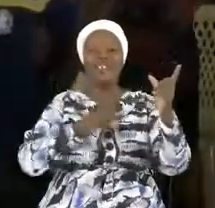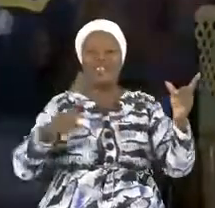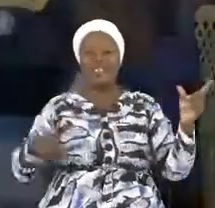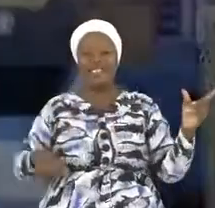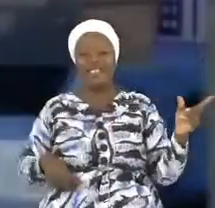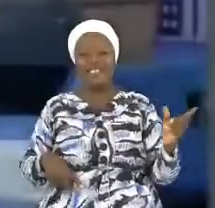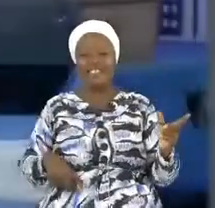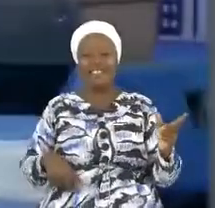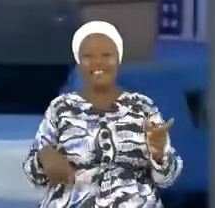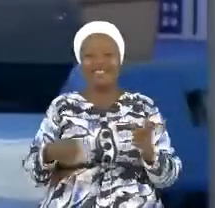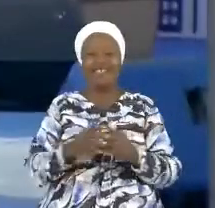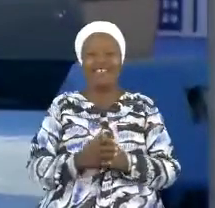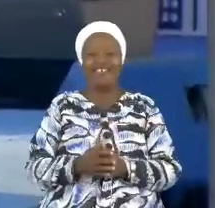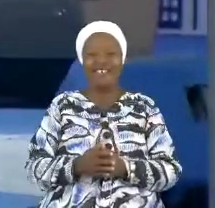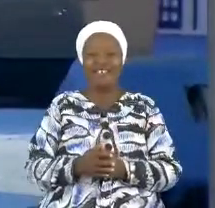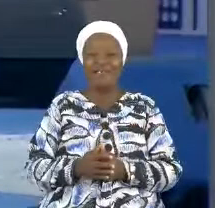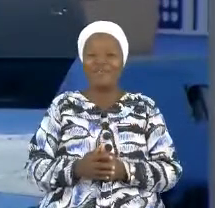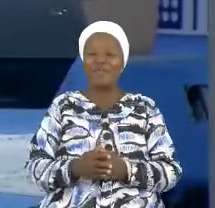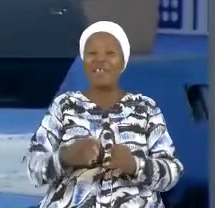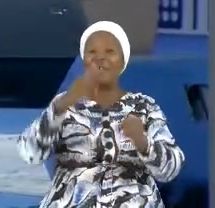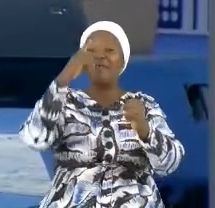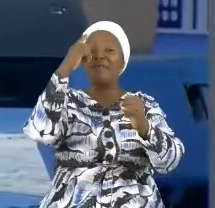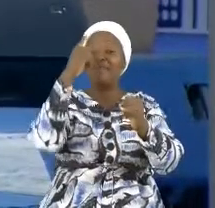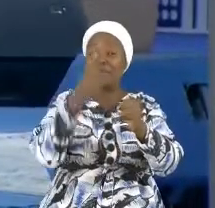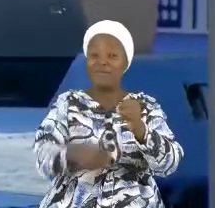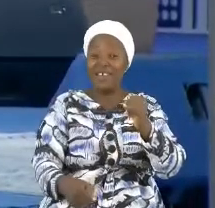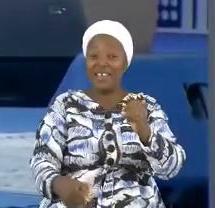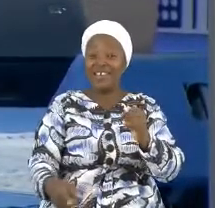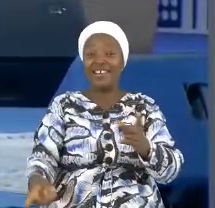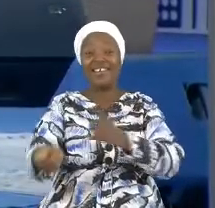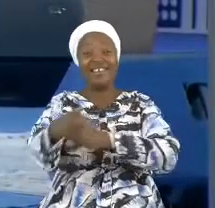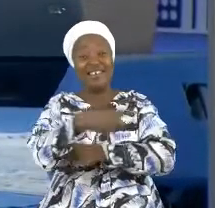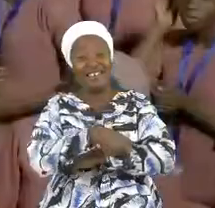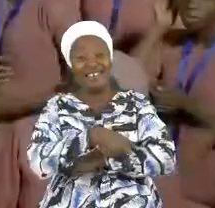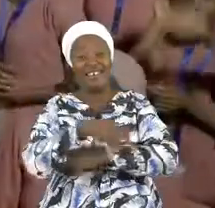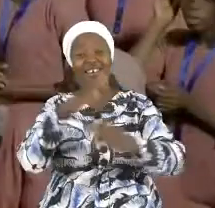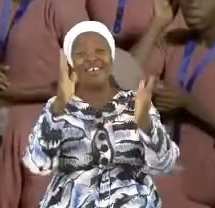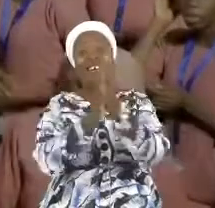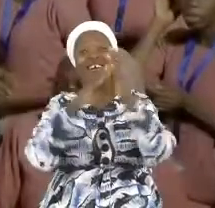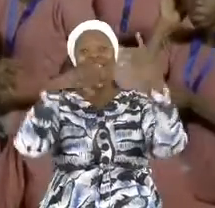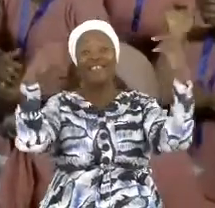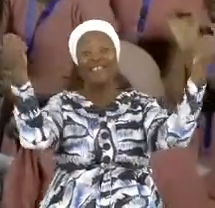Hallelujah. Final day. Hallelujah. I said, praise the Lord.